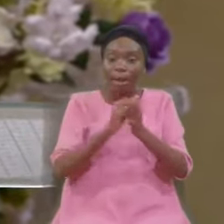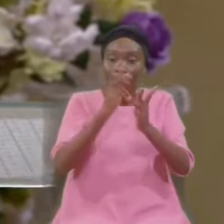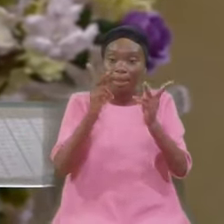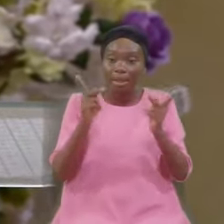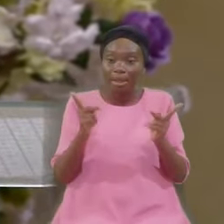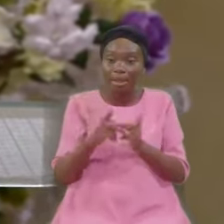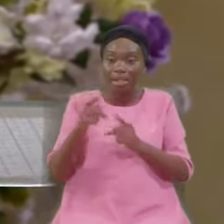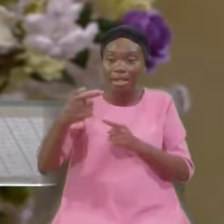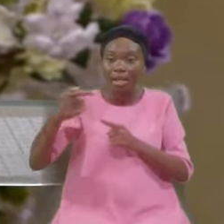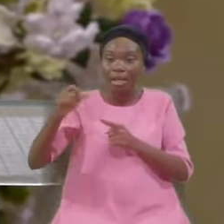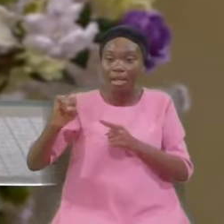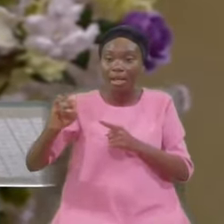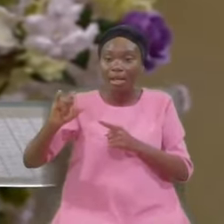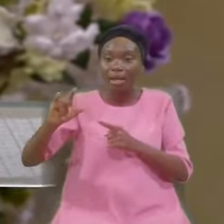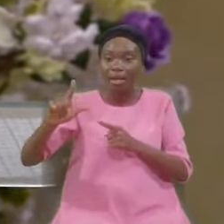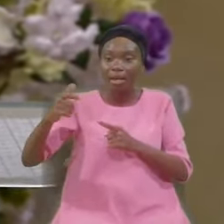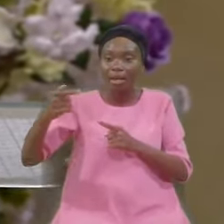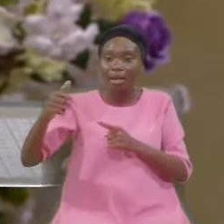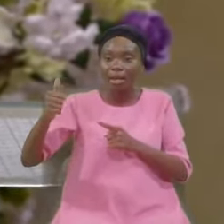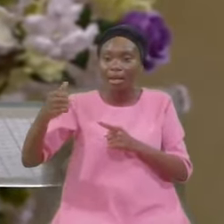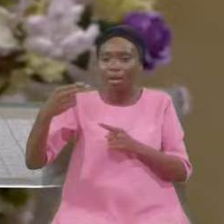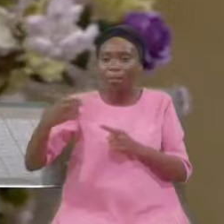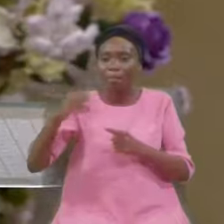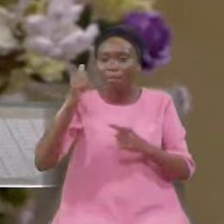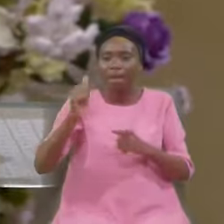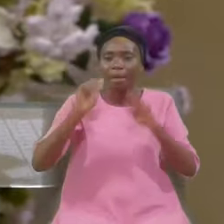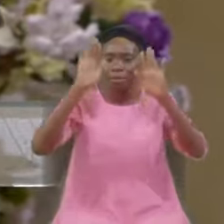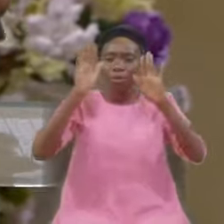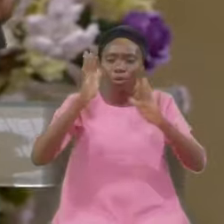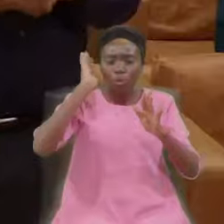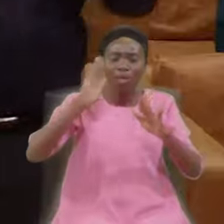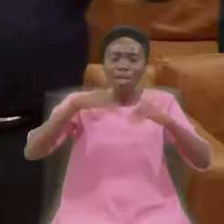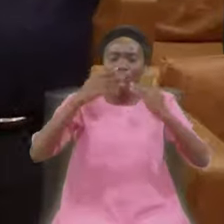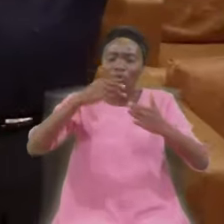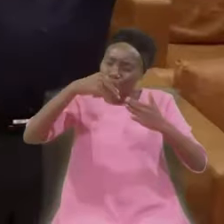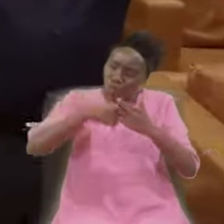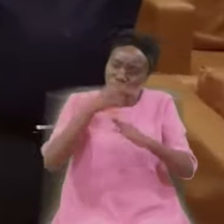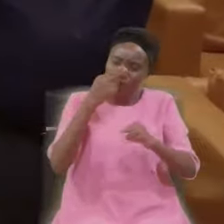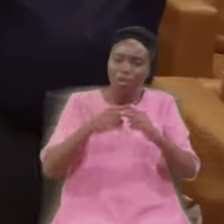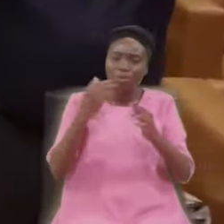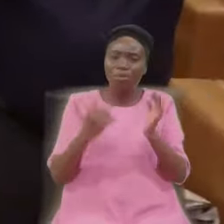Gilgal. A miracle will give you a new name today.